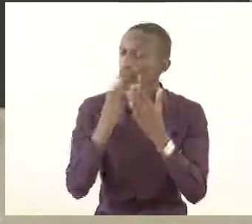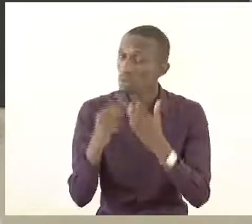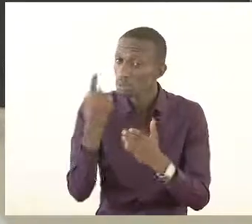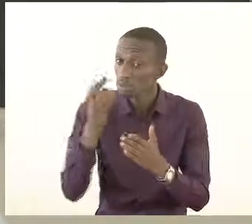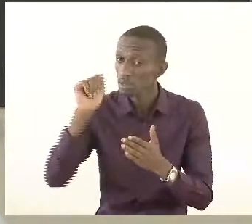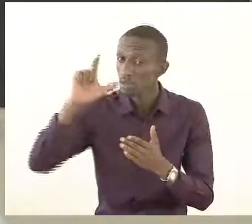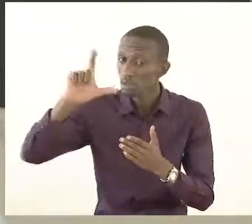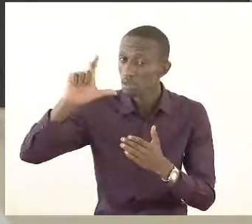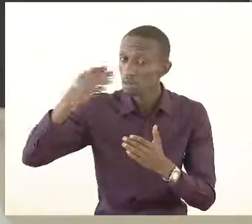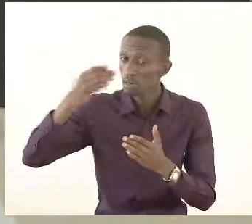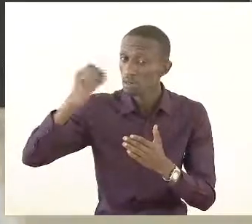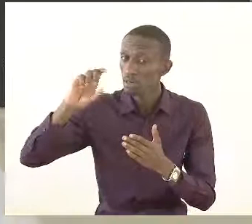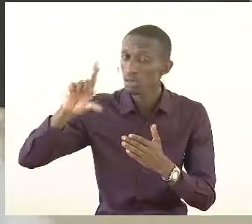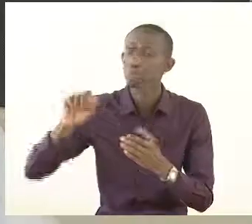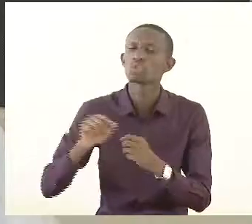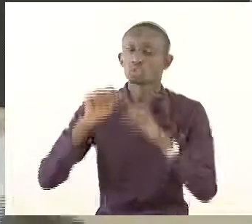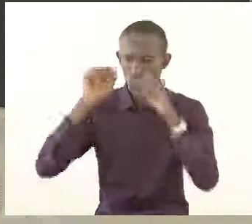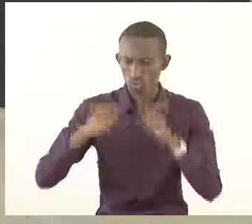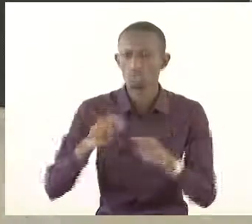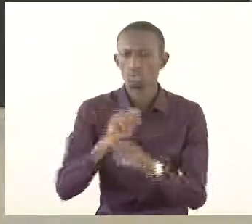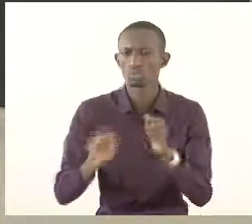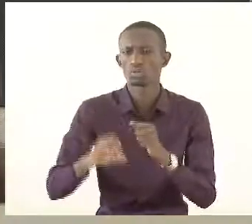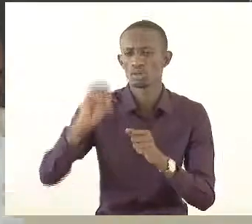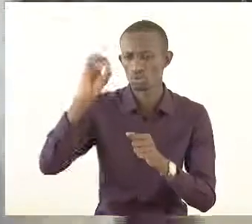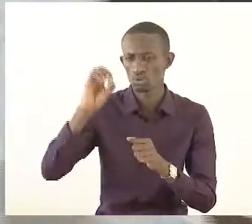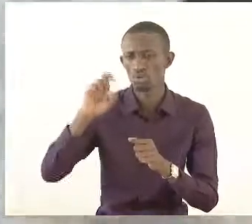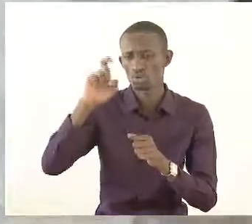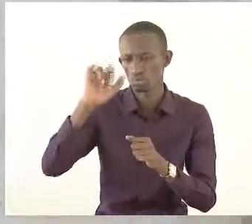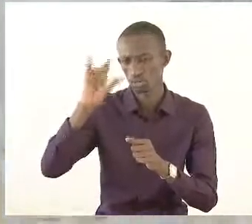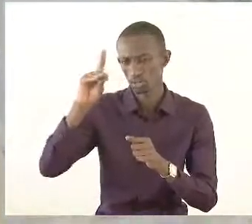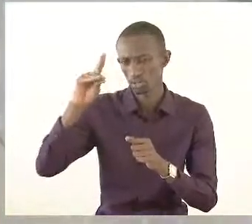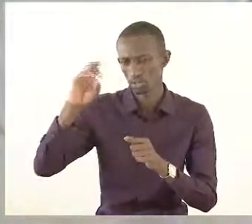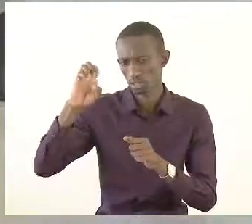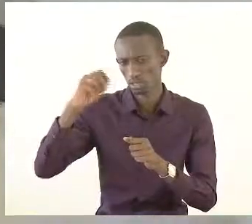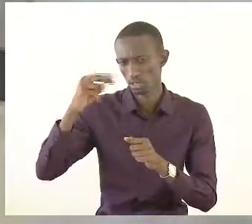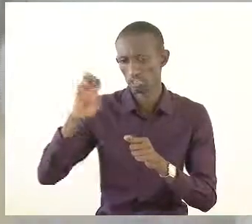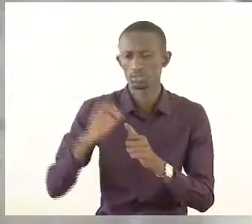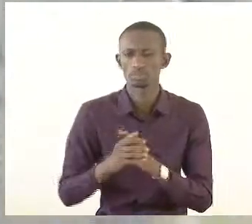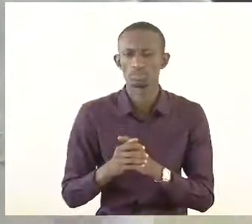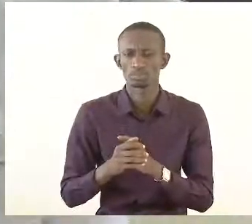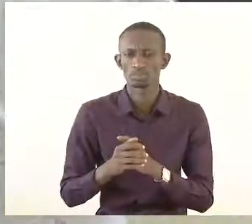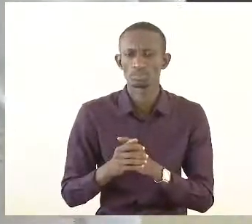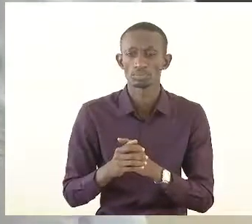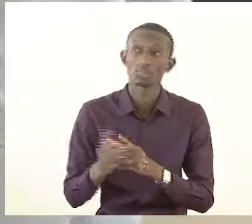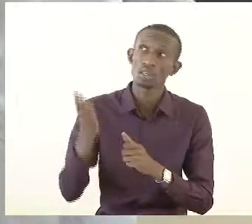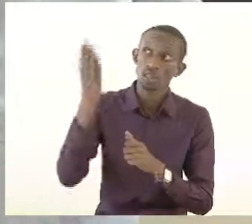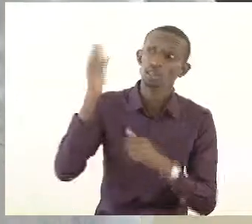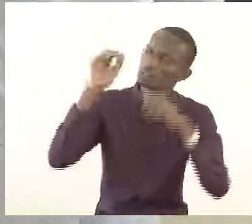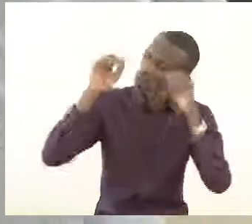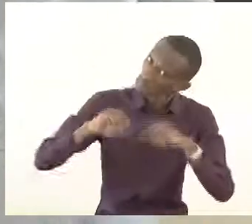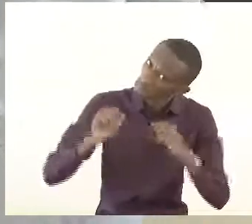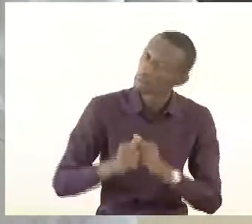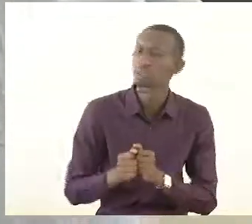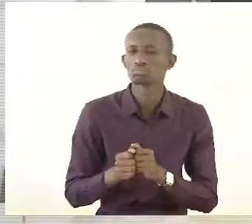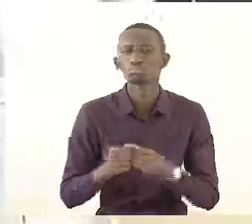further oxidation to carboxylic acids. So this one can be A